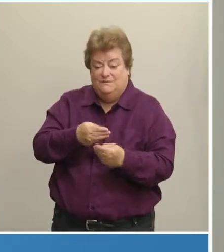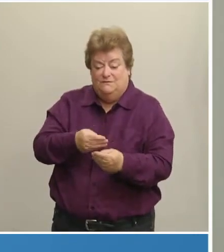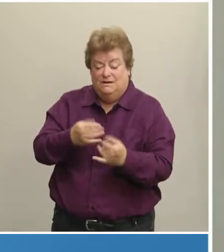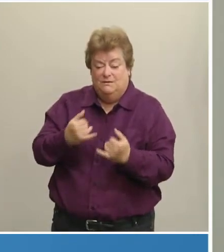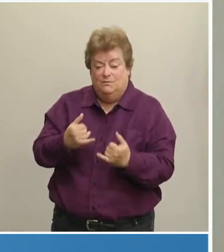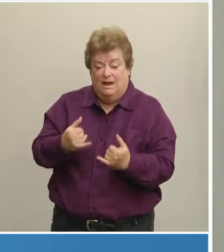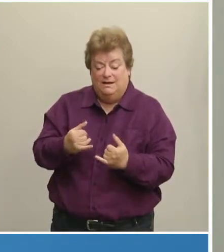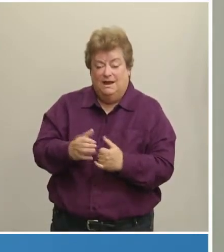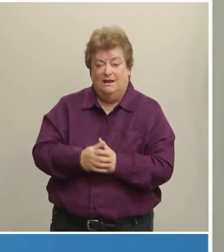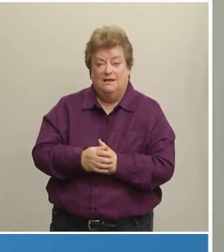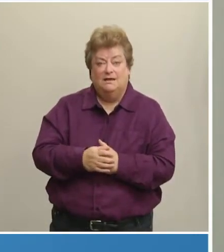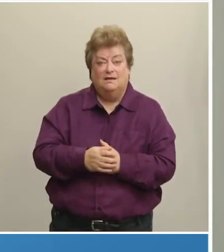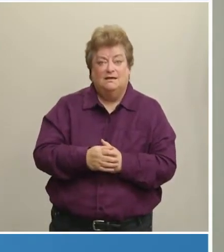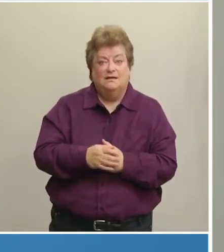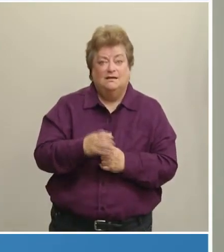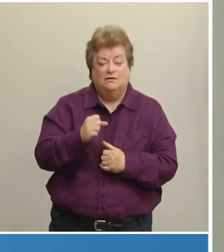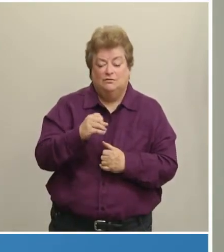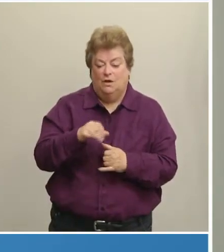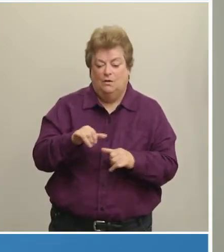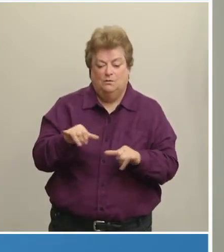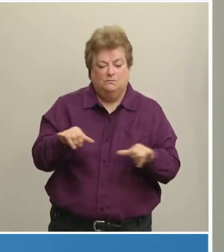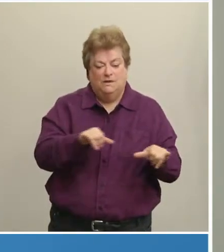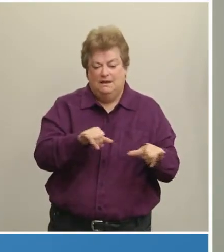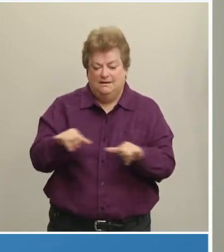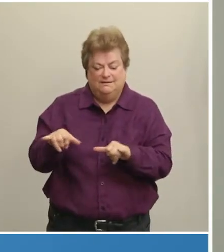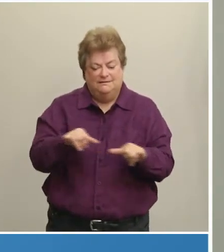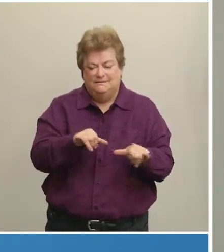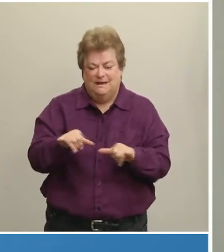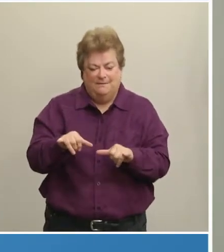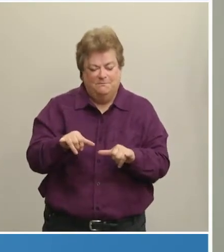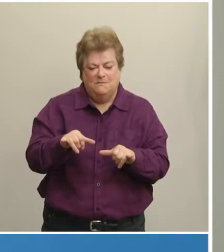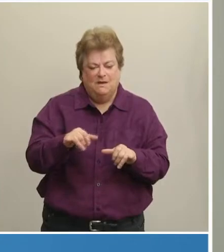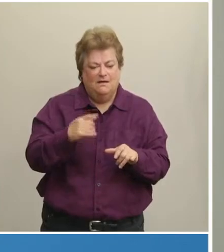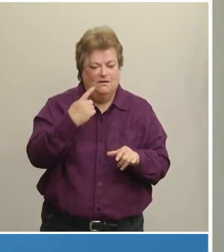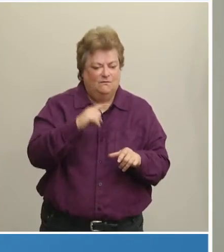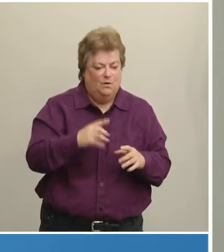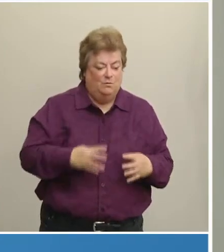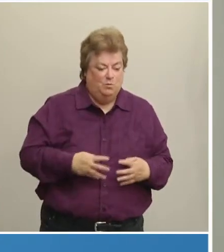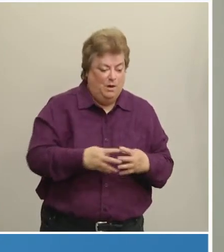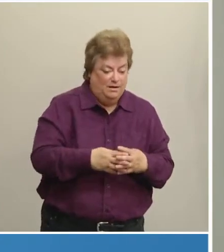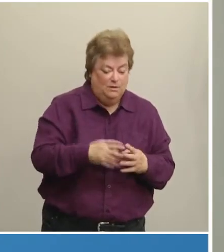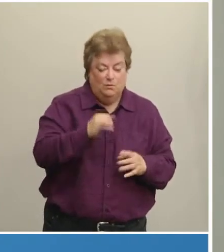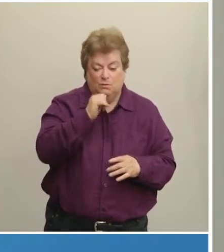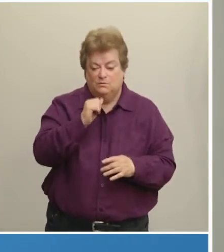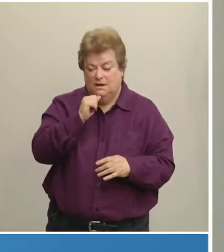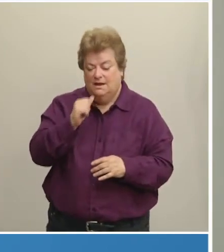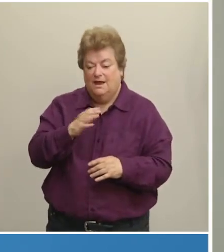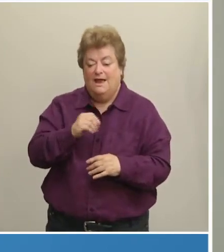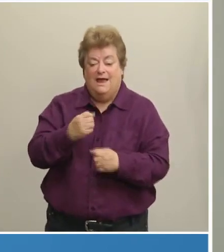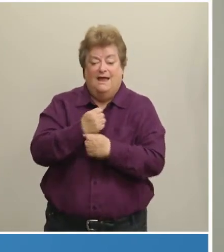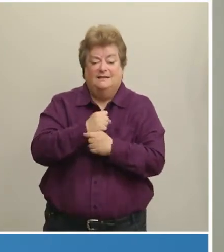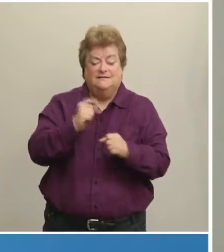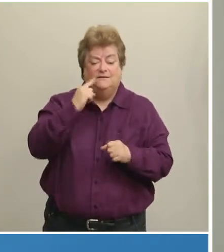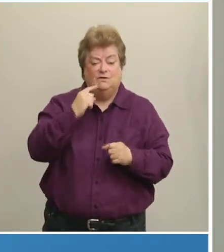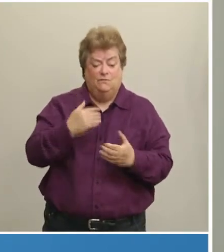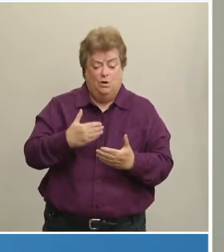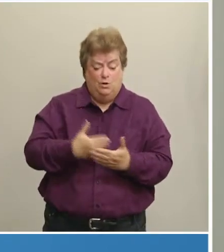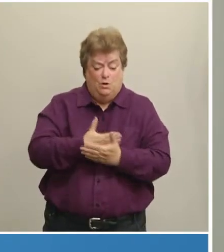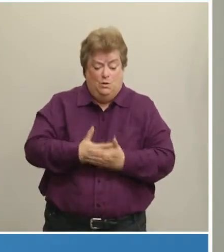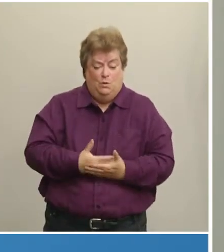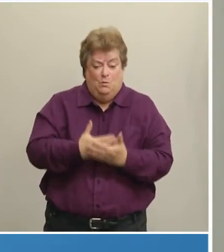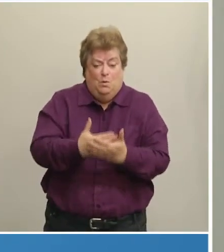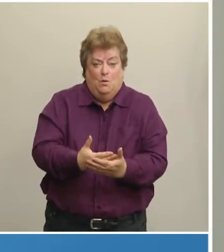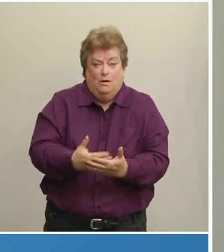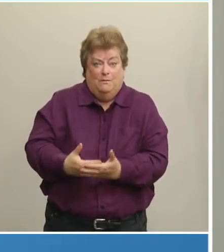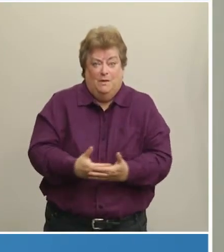vaccine appears to be similar between pregnant and non-pregnant individuals. And then the safety for the newborn. They've found that